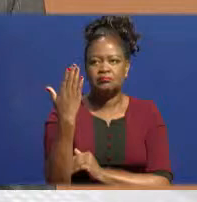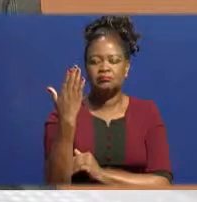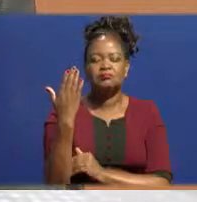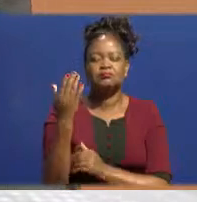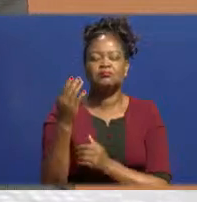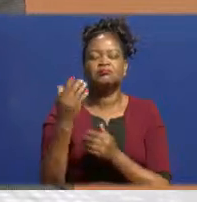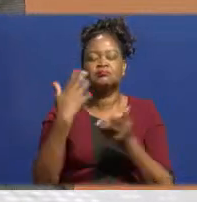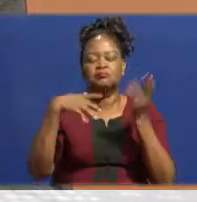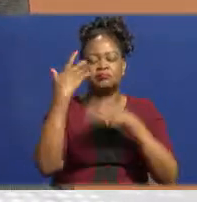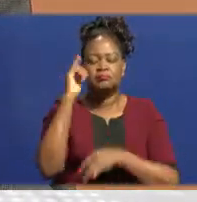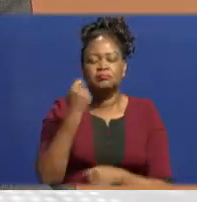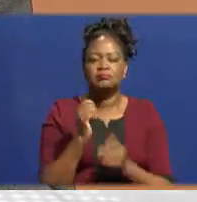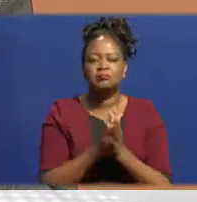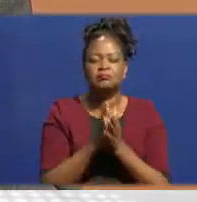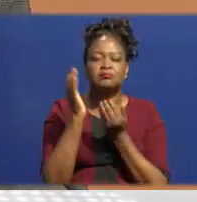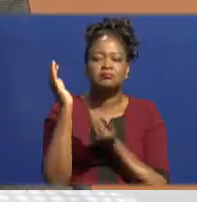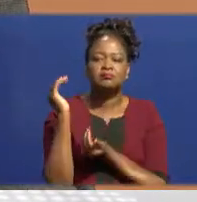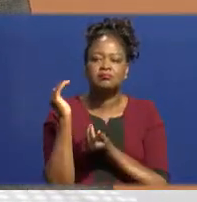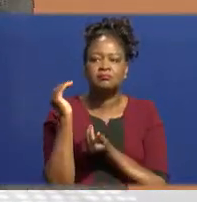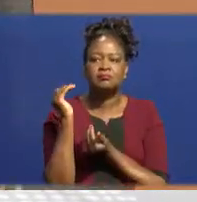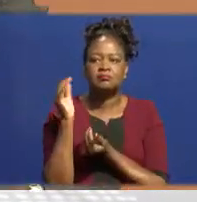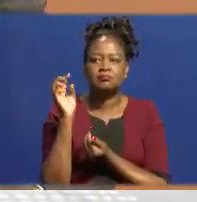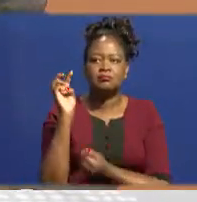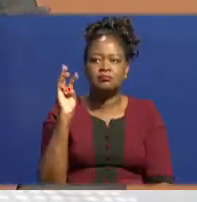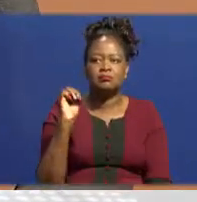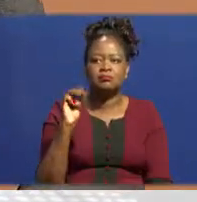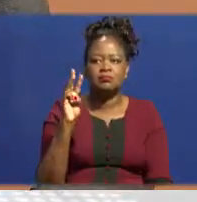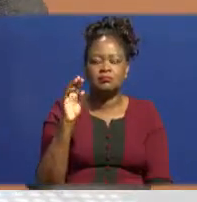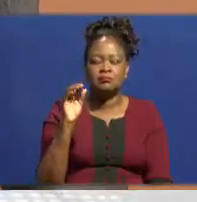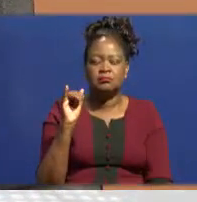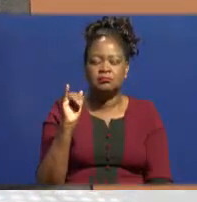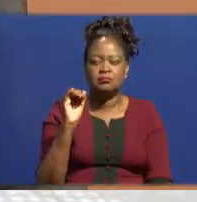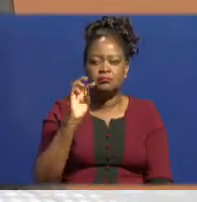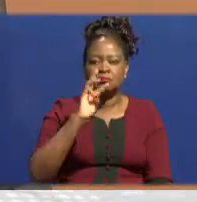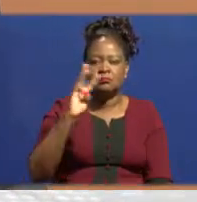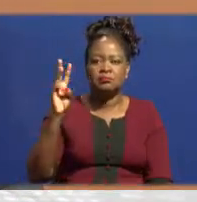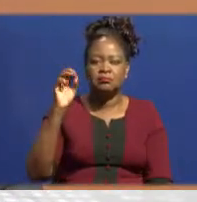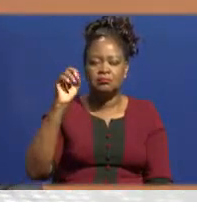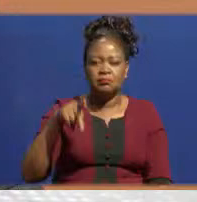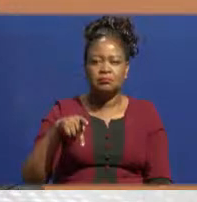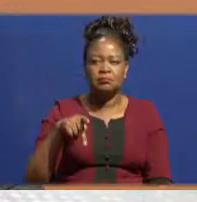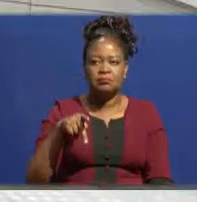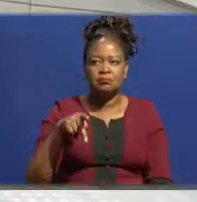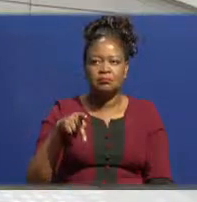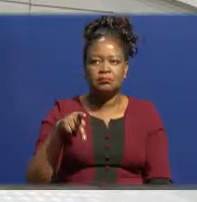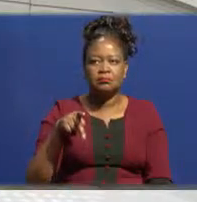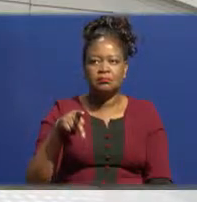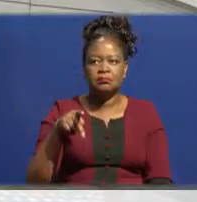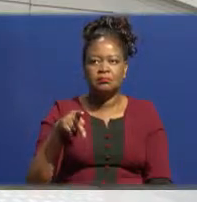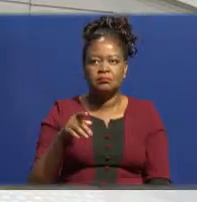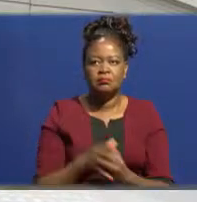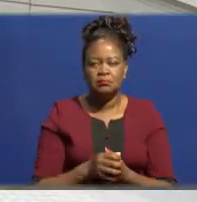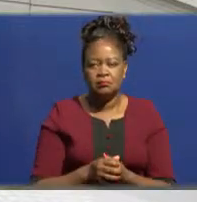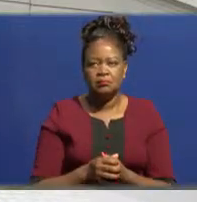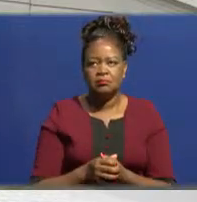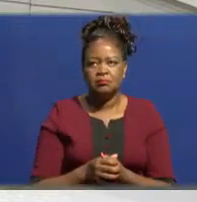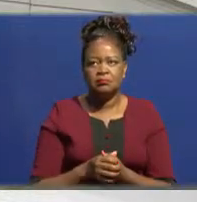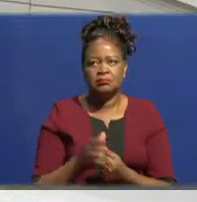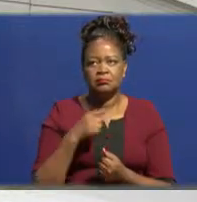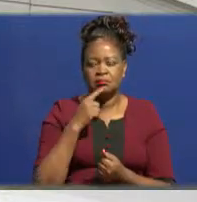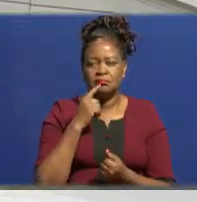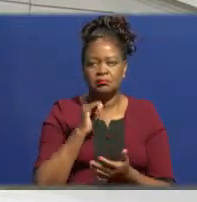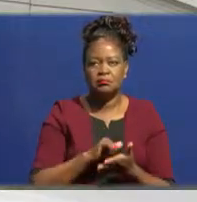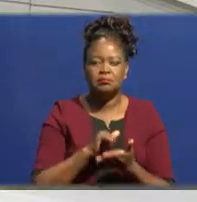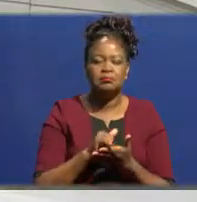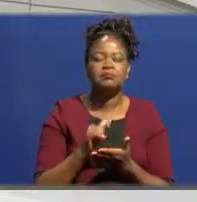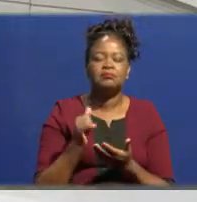expecting the Mwingi West MP, Charles Nguna, Elias CNN, who says that he is